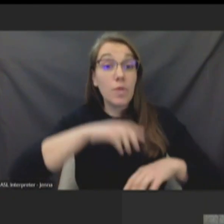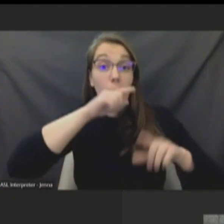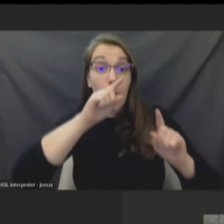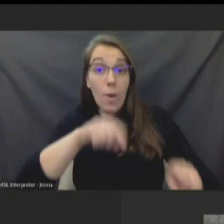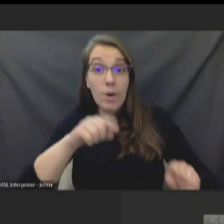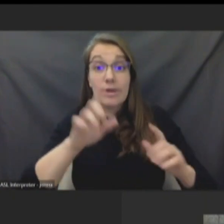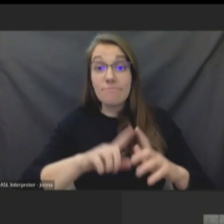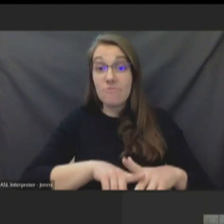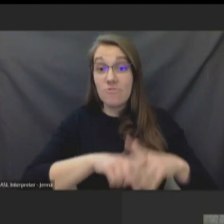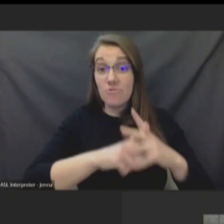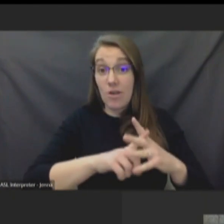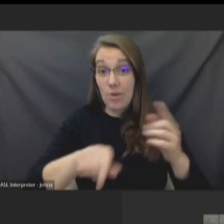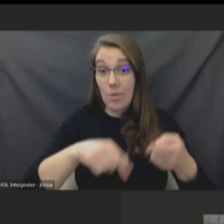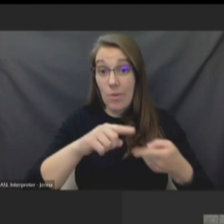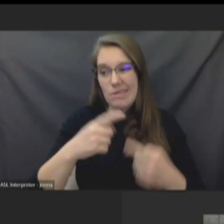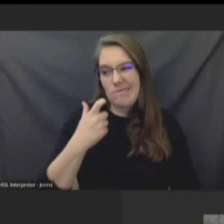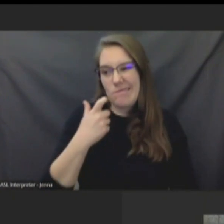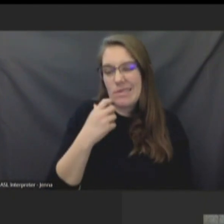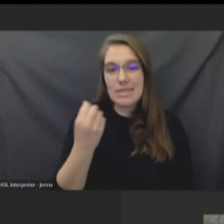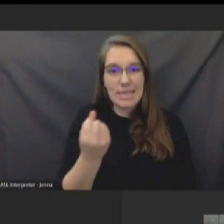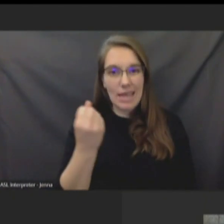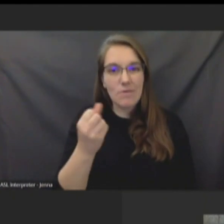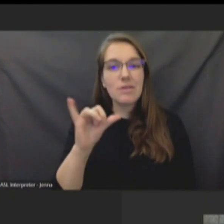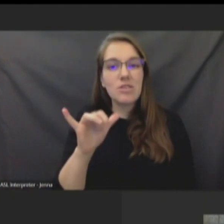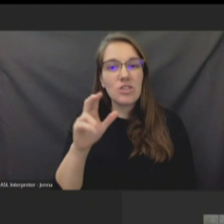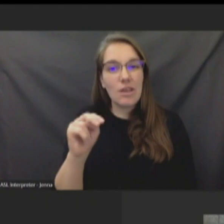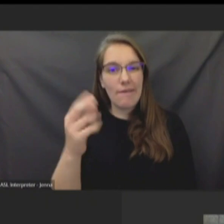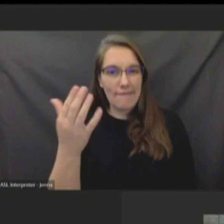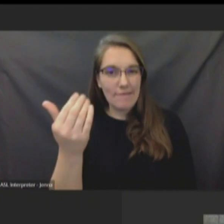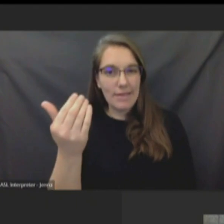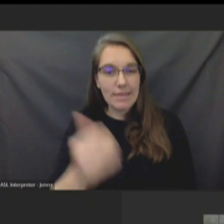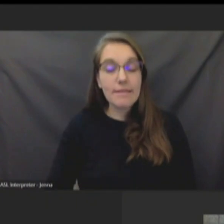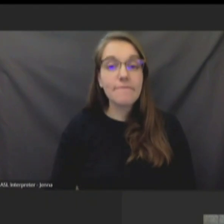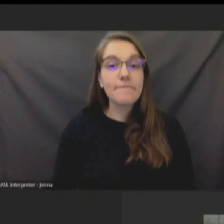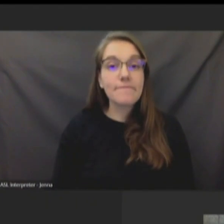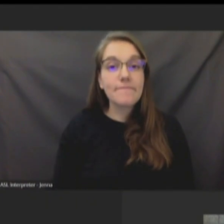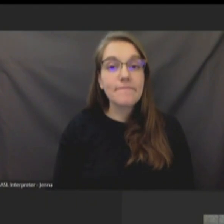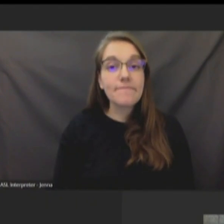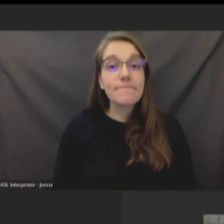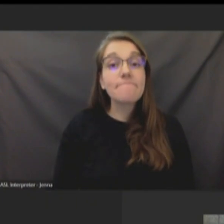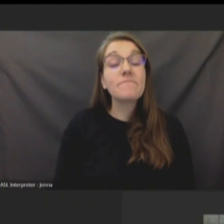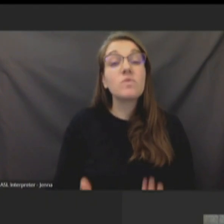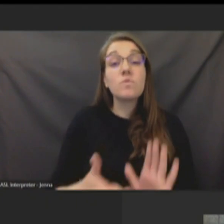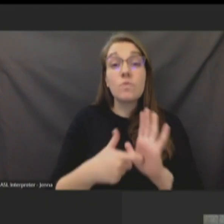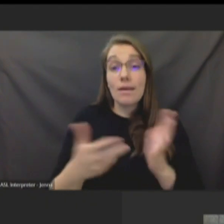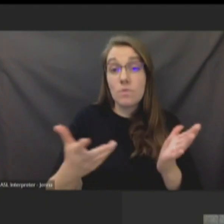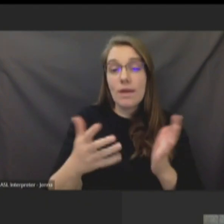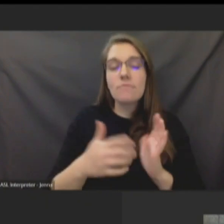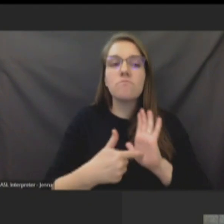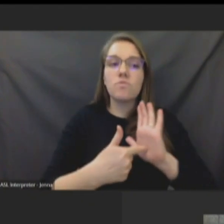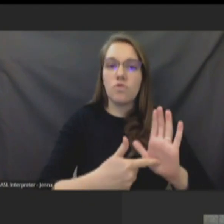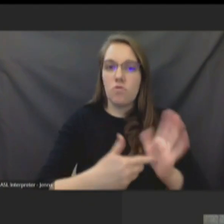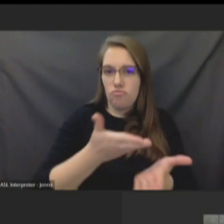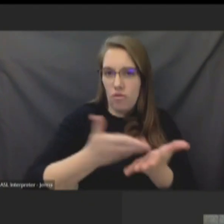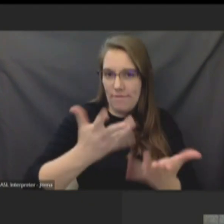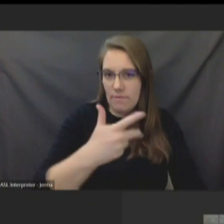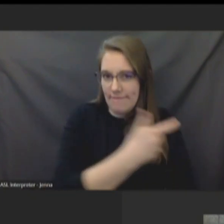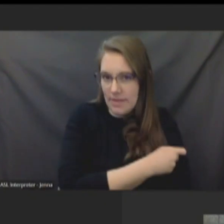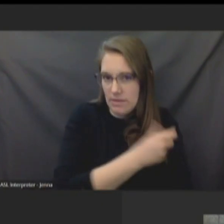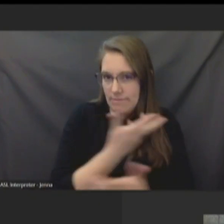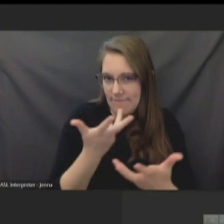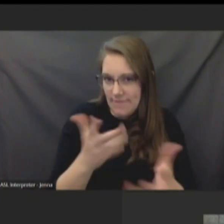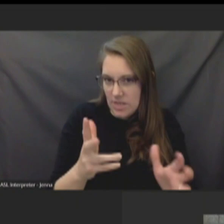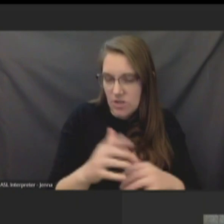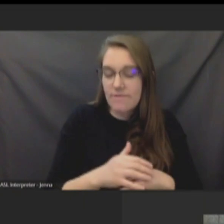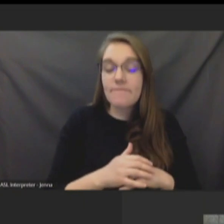effect on Saturday, January 15th. And again, it requires people to show proof of vaccination against COVID-19.